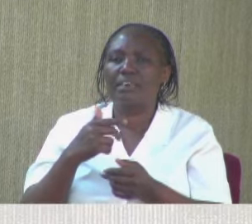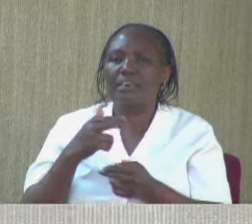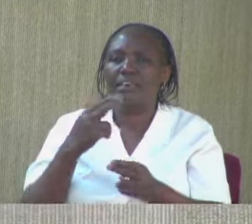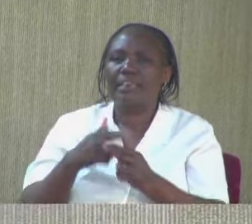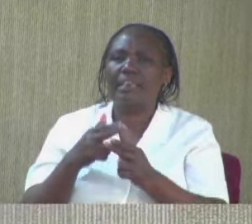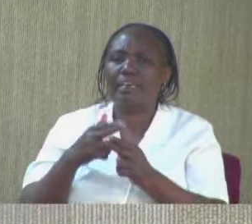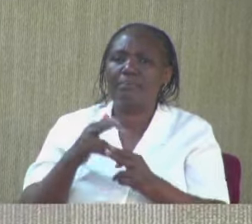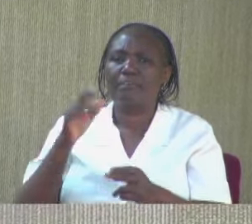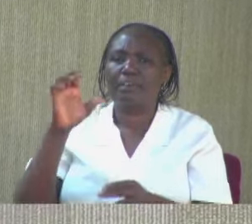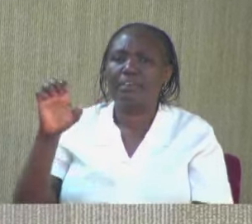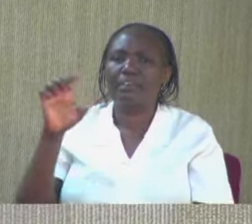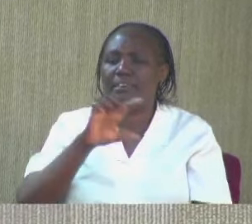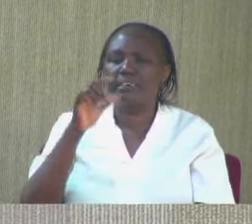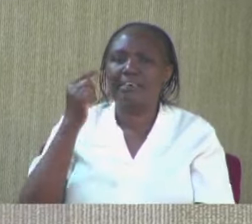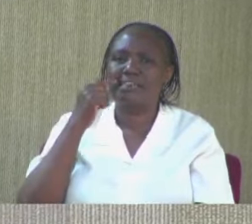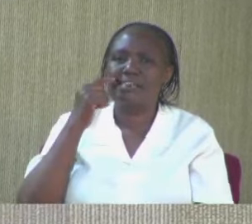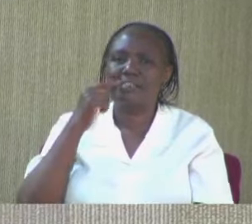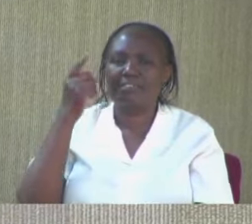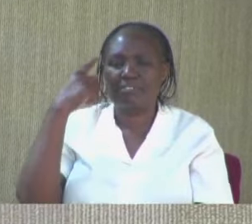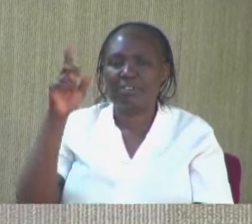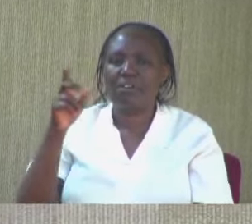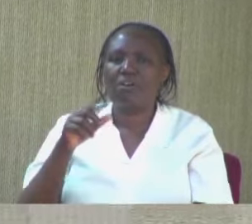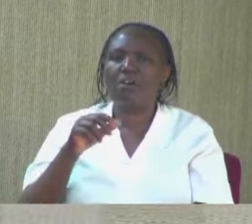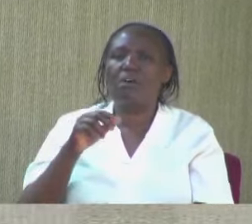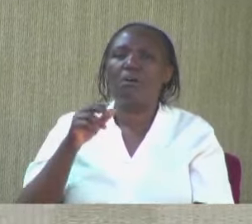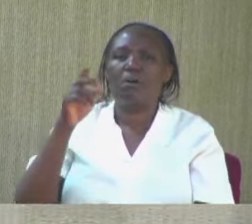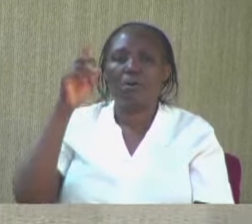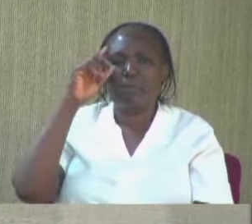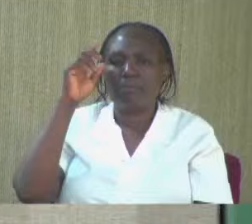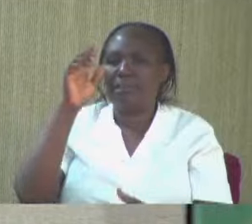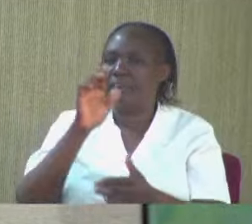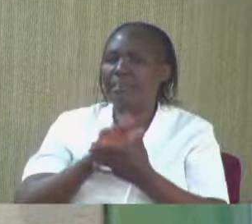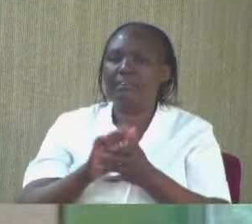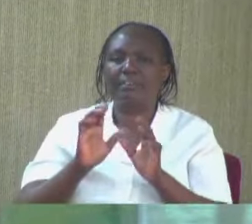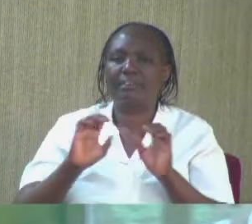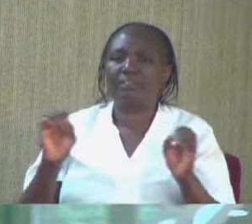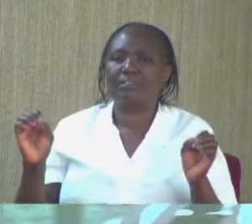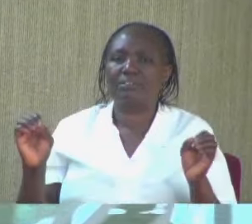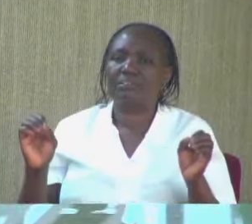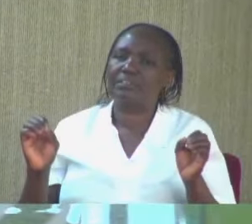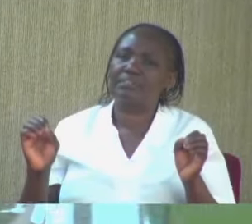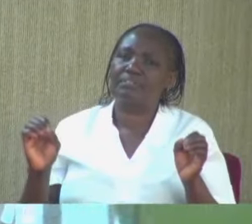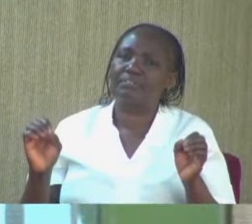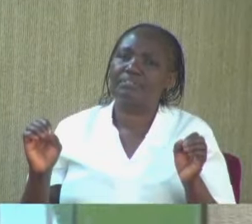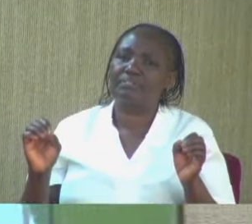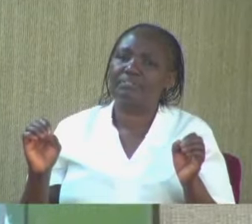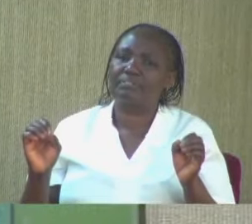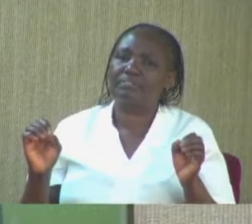not for unbelievers, but for those who have already done what? Believed.